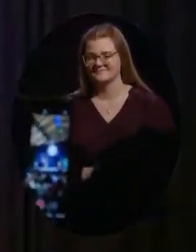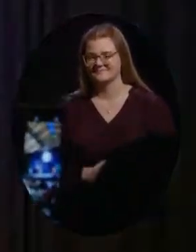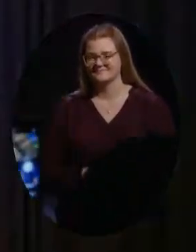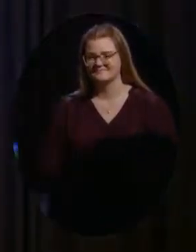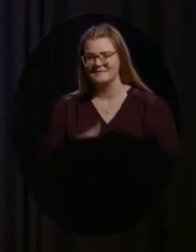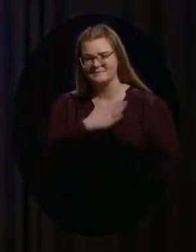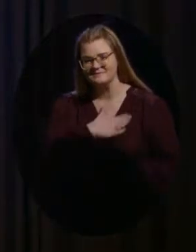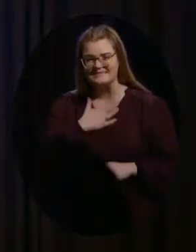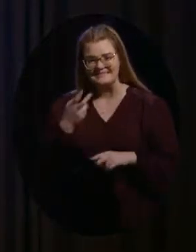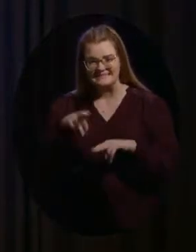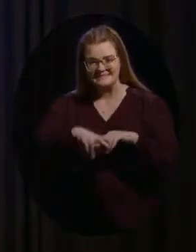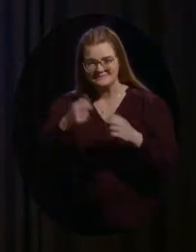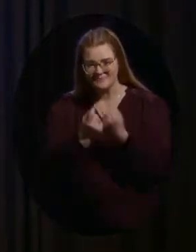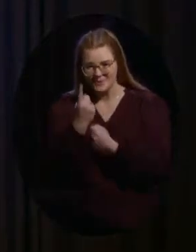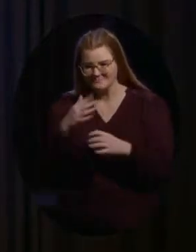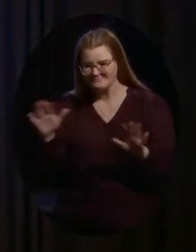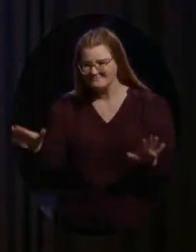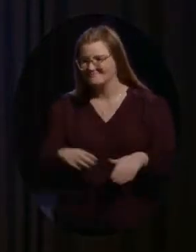Please have a seat, everyone.